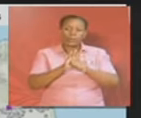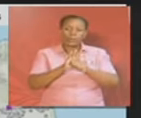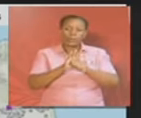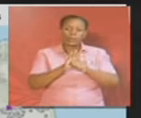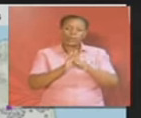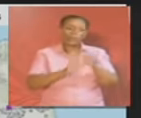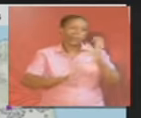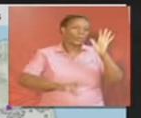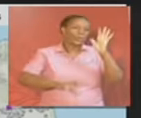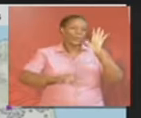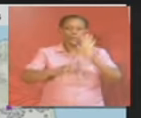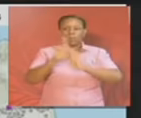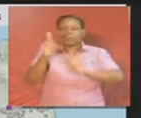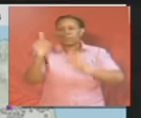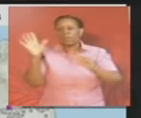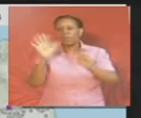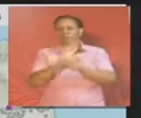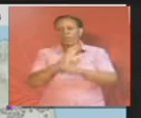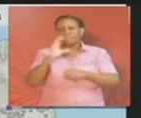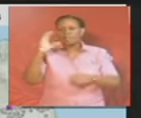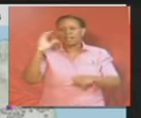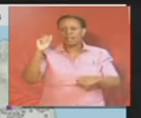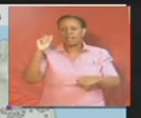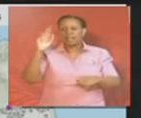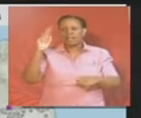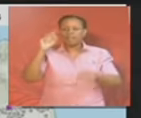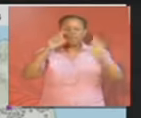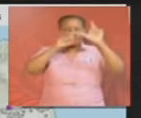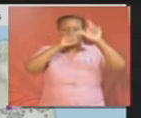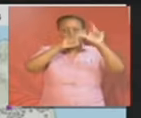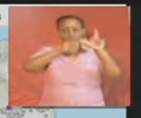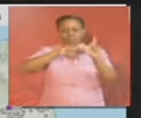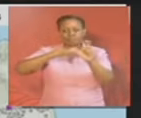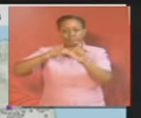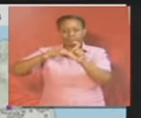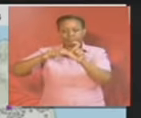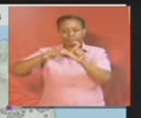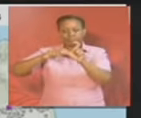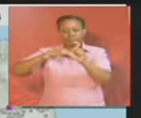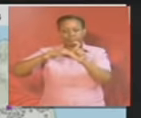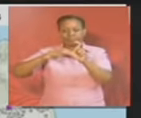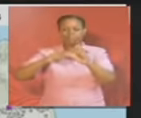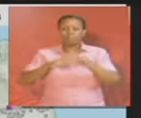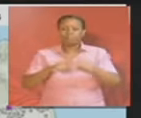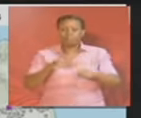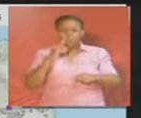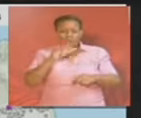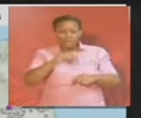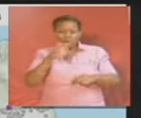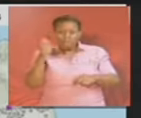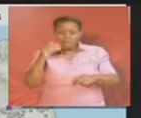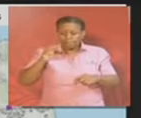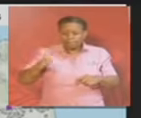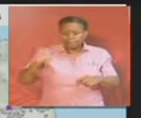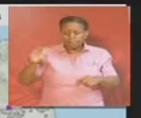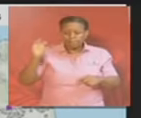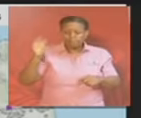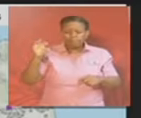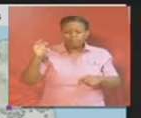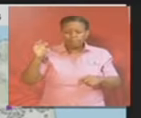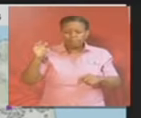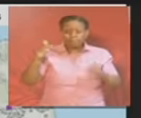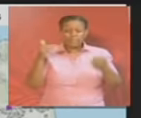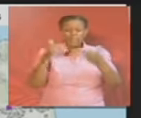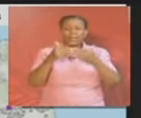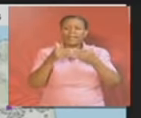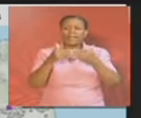We started to see, of course, at that point, other counties also starting to record cases a little bit more than previously. Now we